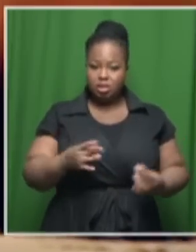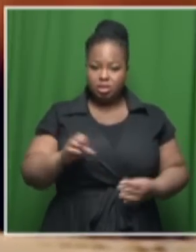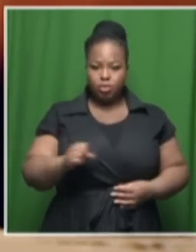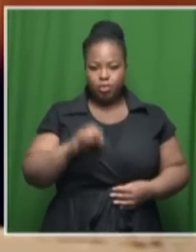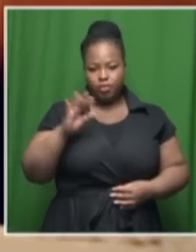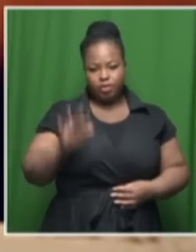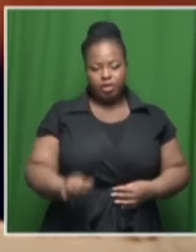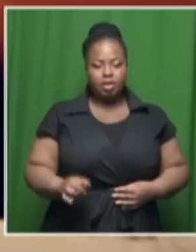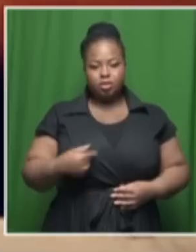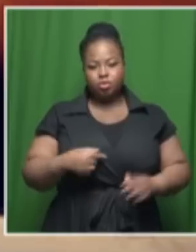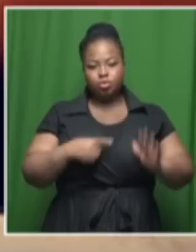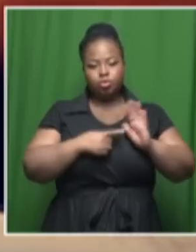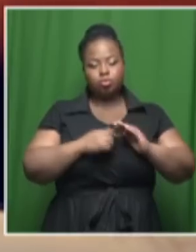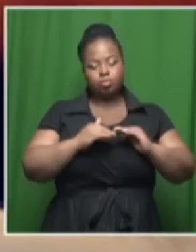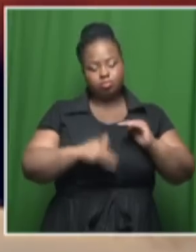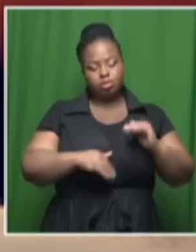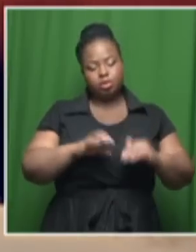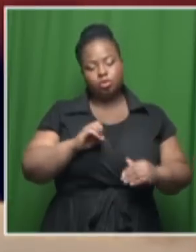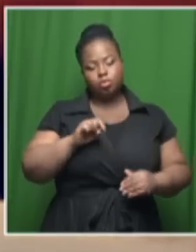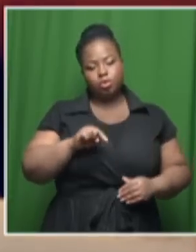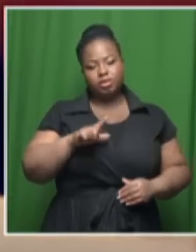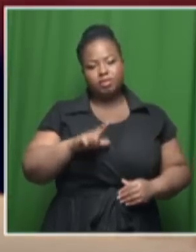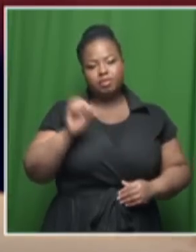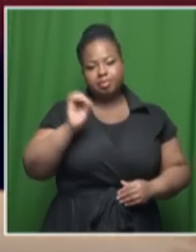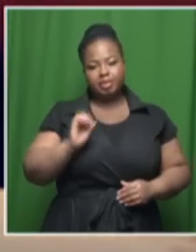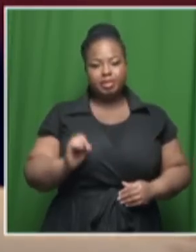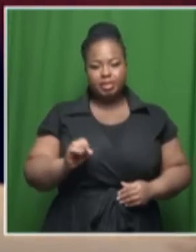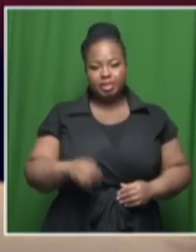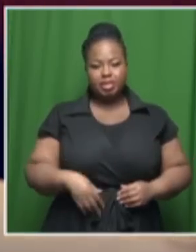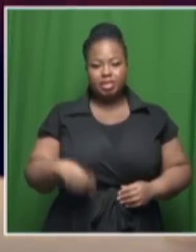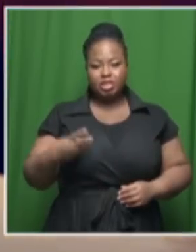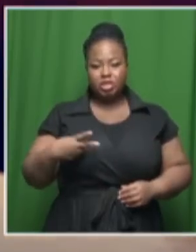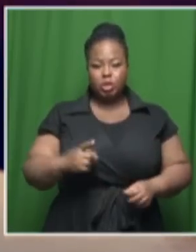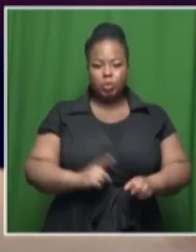Stats SA that show a decrease of 0.7% in the second quarter of this year.